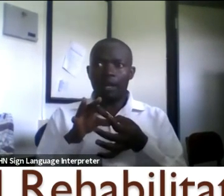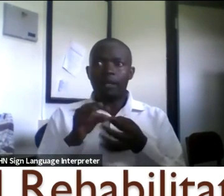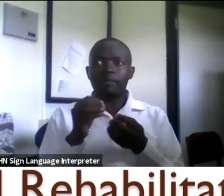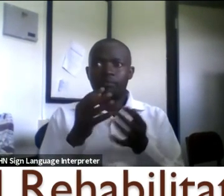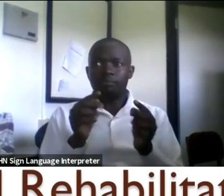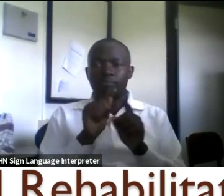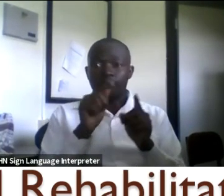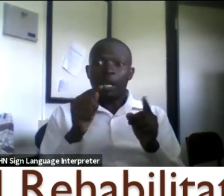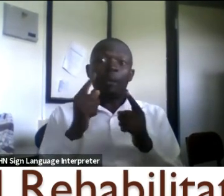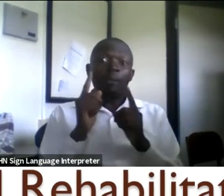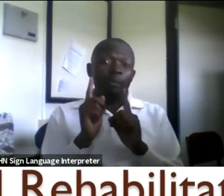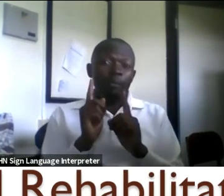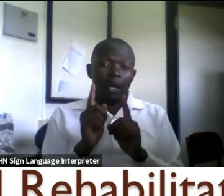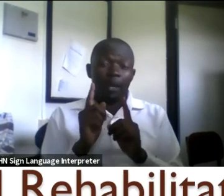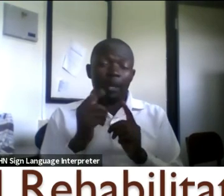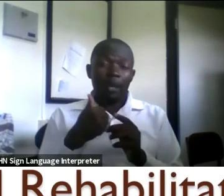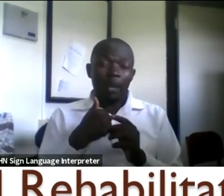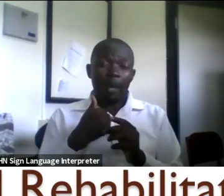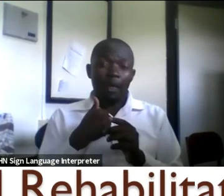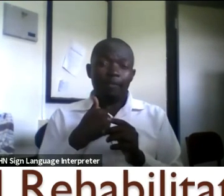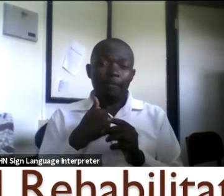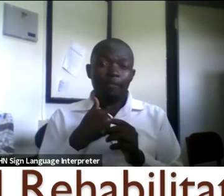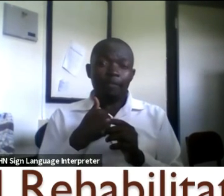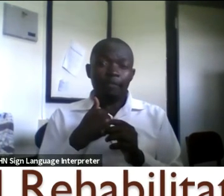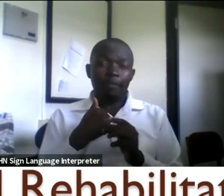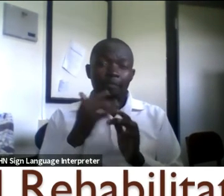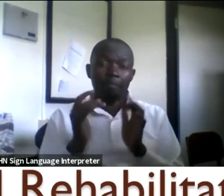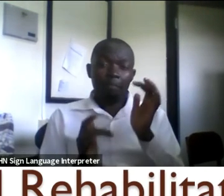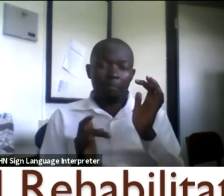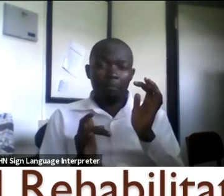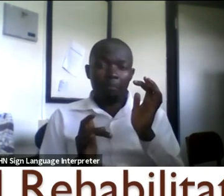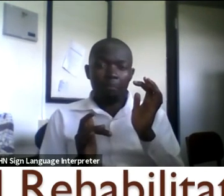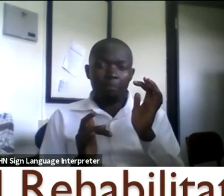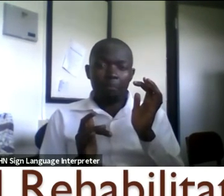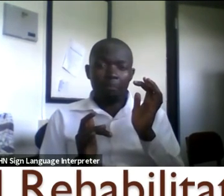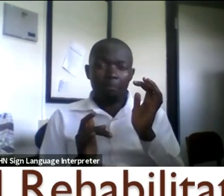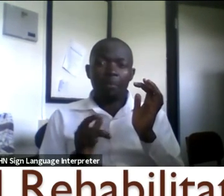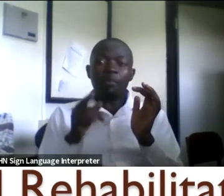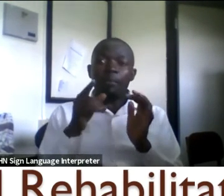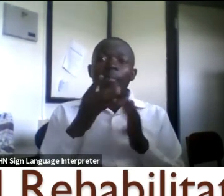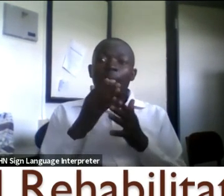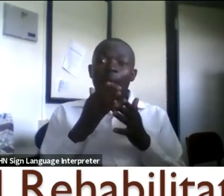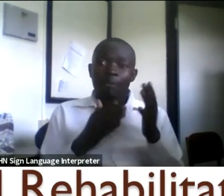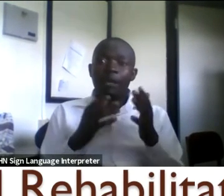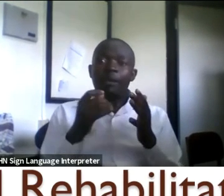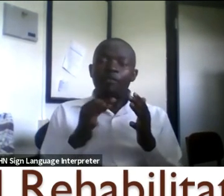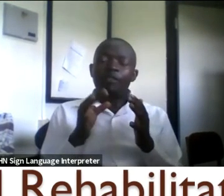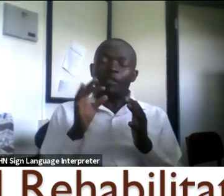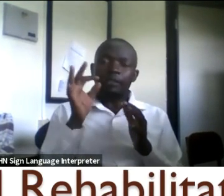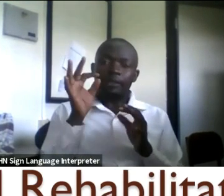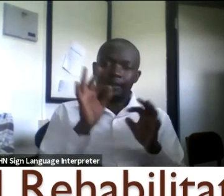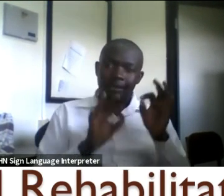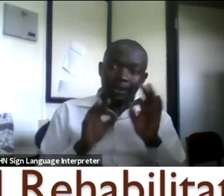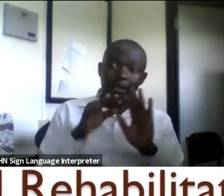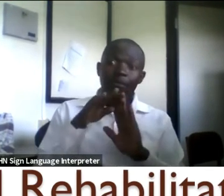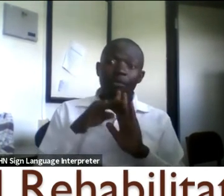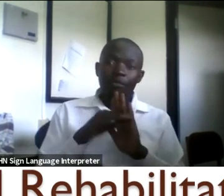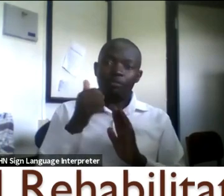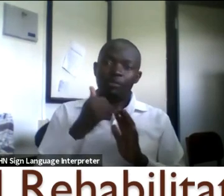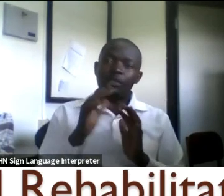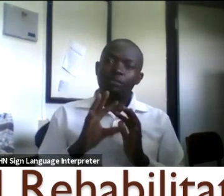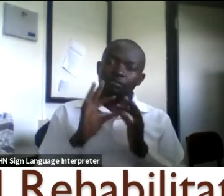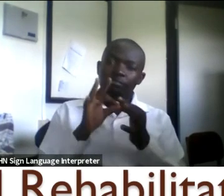they are an integral part of actually designing the program that is required for the people and